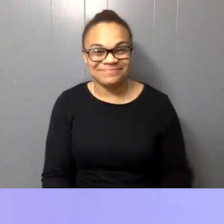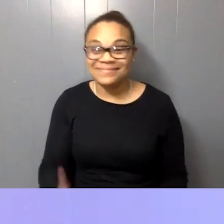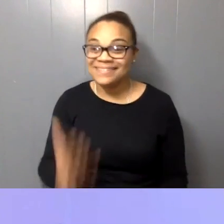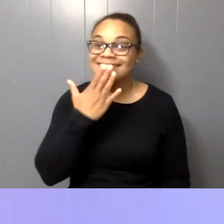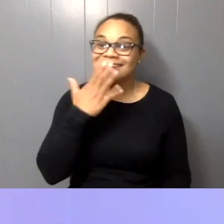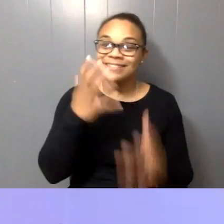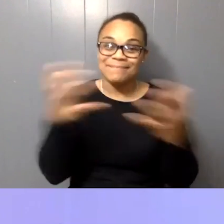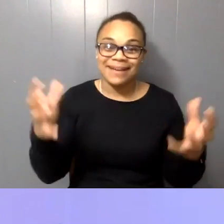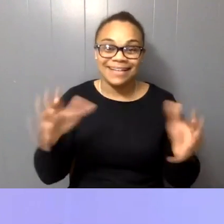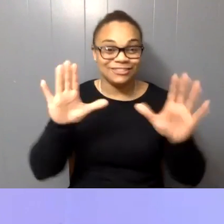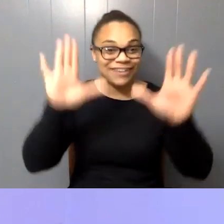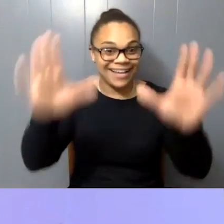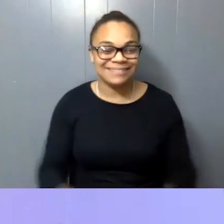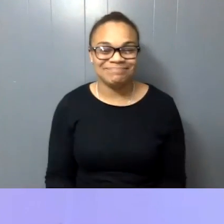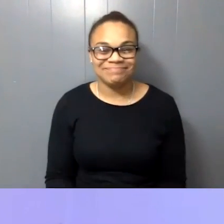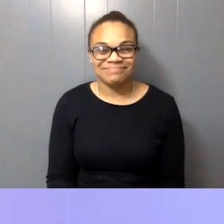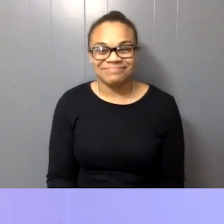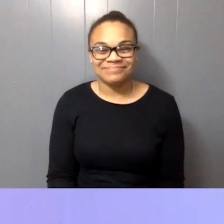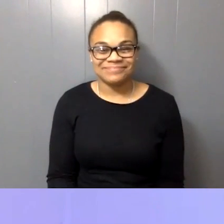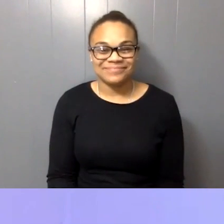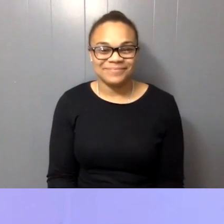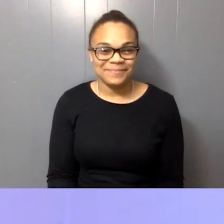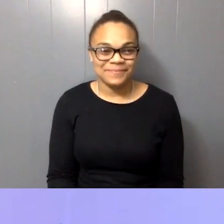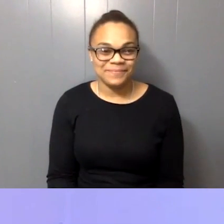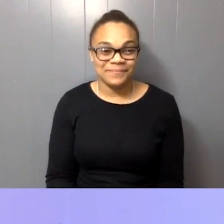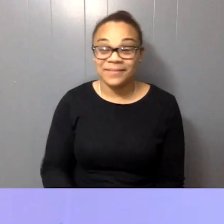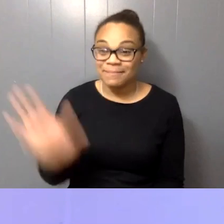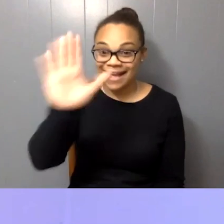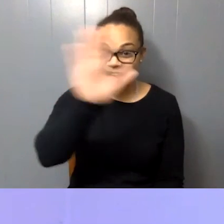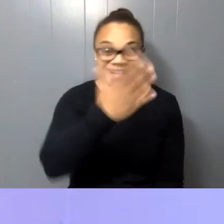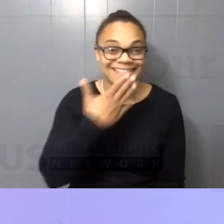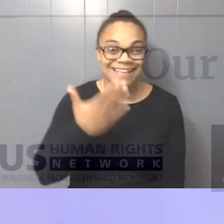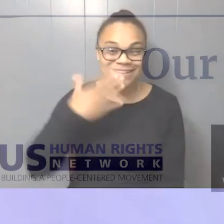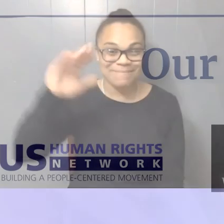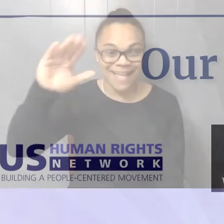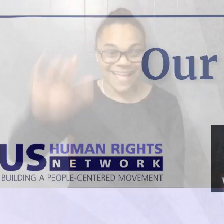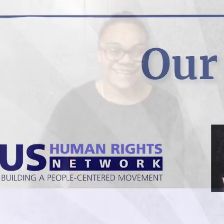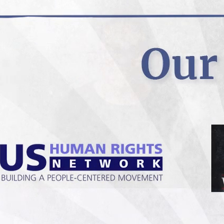you so much. It was great. Bye. Thank you. Thank you.